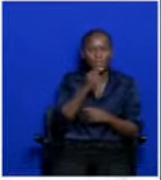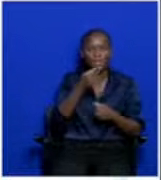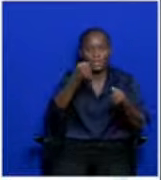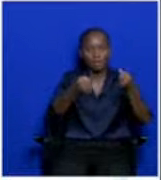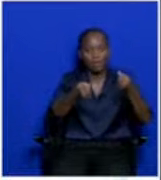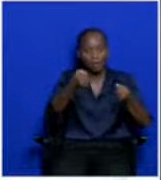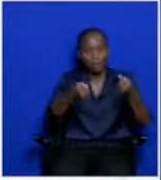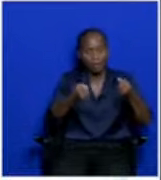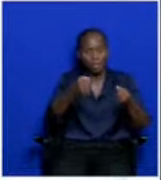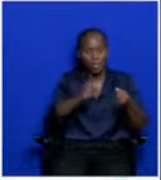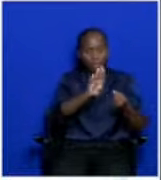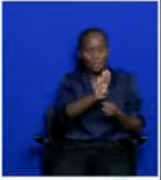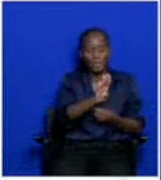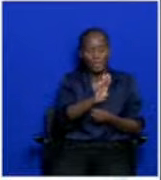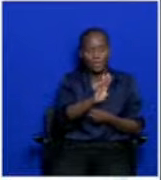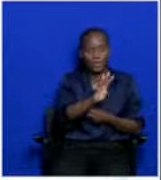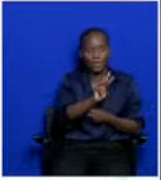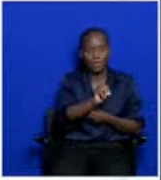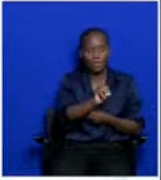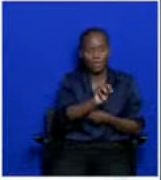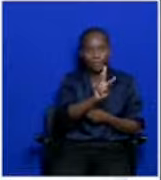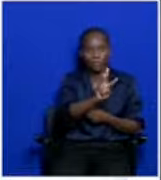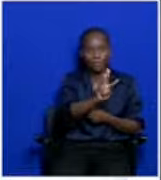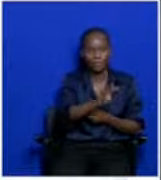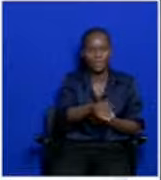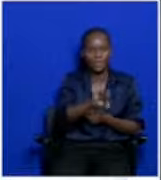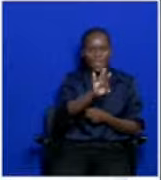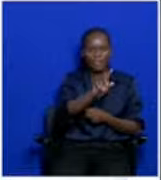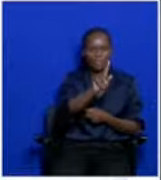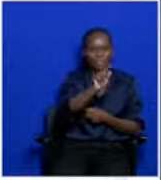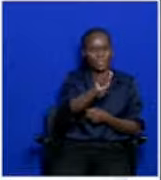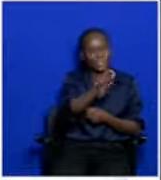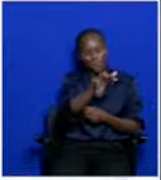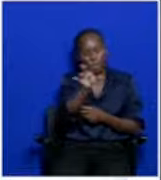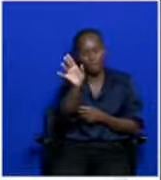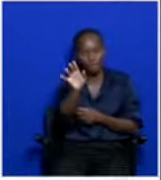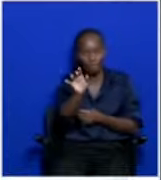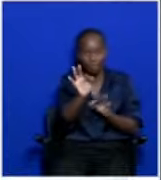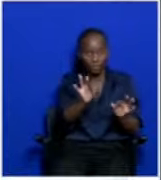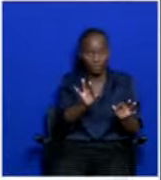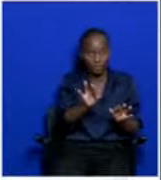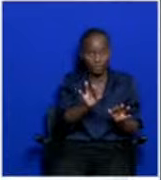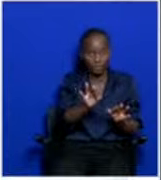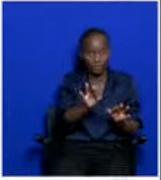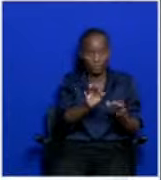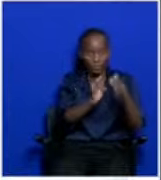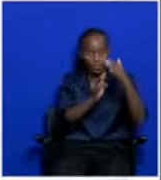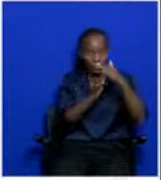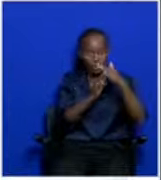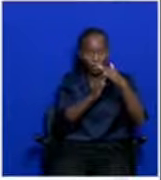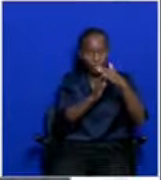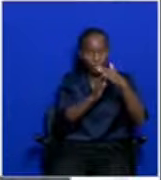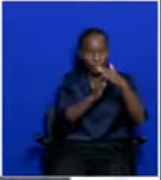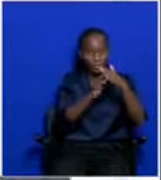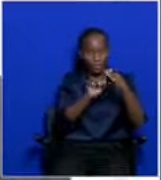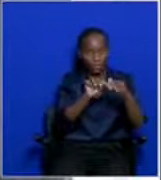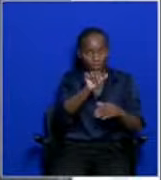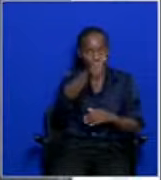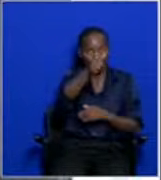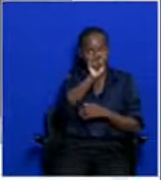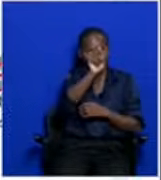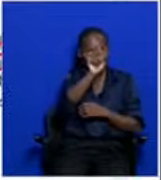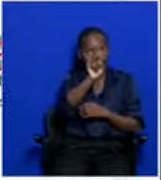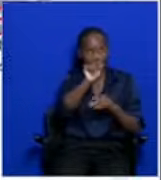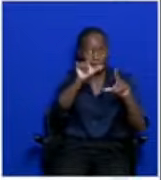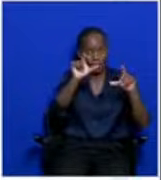FT, whatever, from the first picture, Yes. from the top picture. Yeah, from the top picture is Then FT. the next